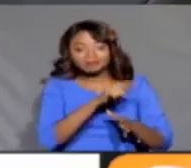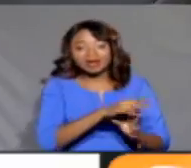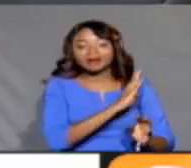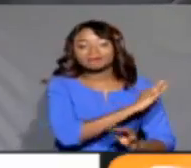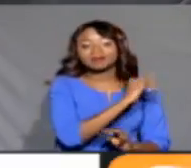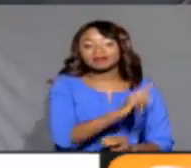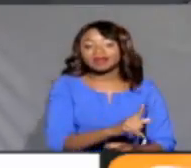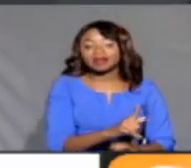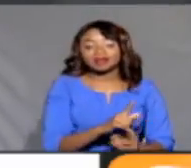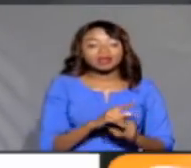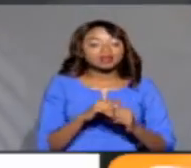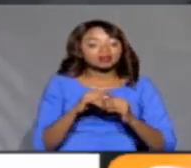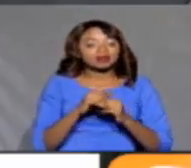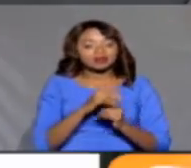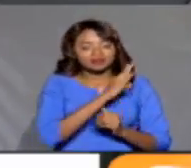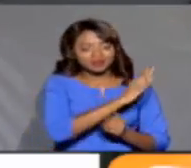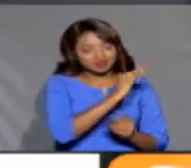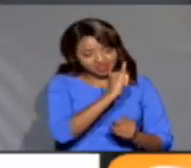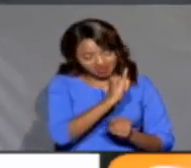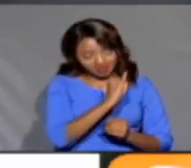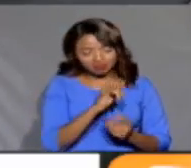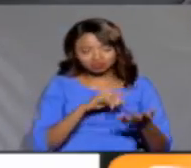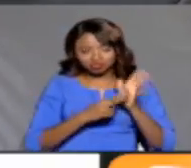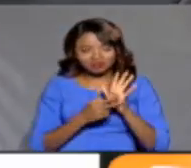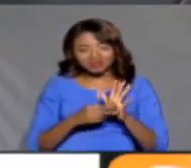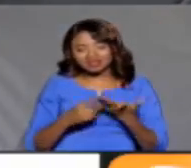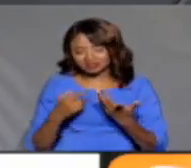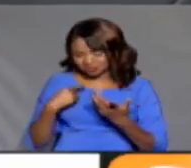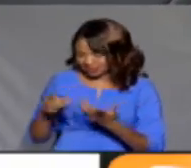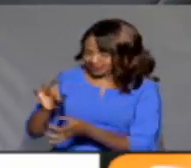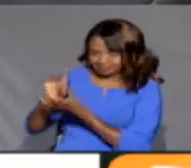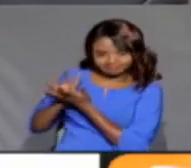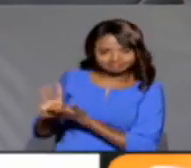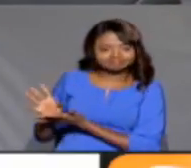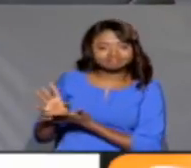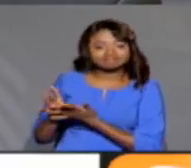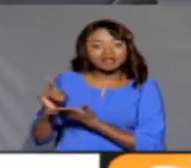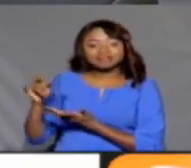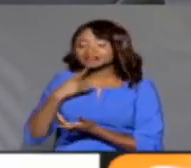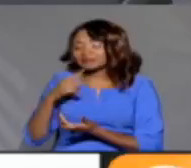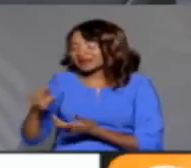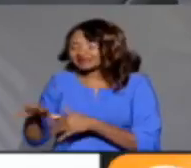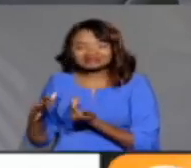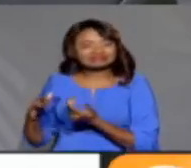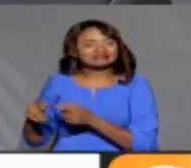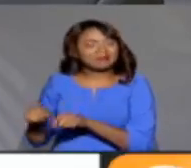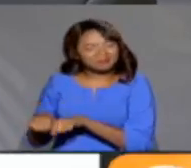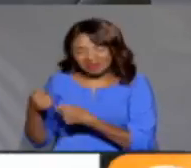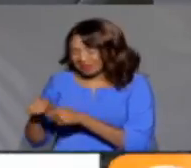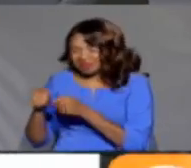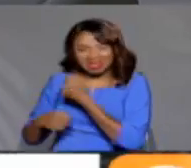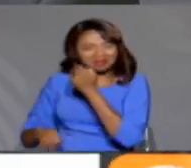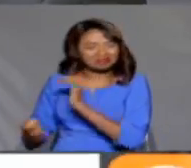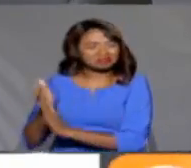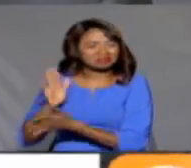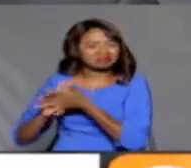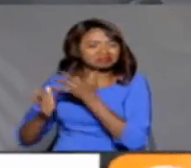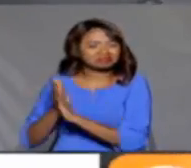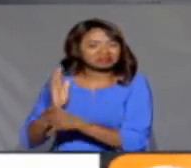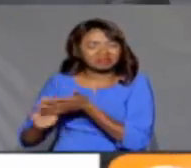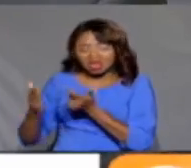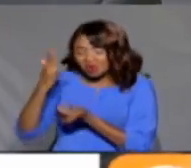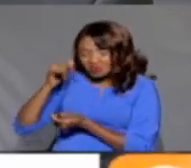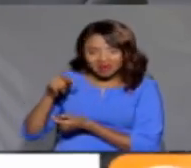BBI. And so get it out of the way, make sure it doesn't go anywhere. Some even saying it is dead on arrival because they're saying, who